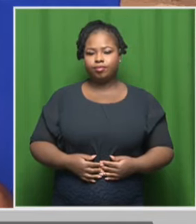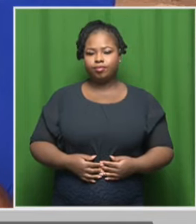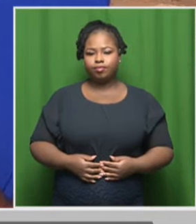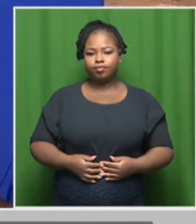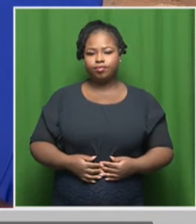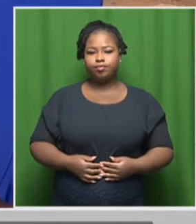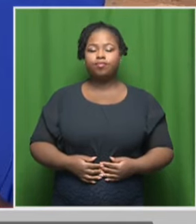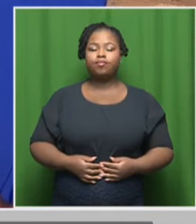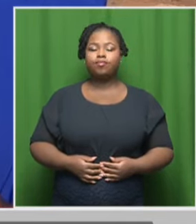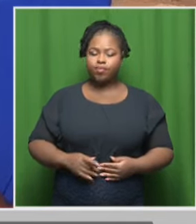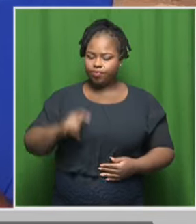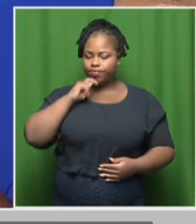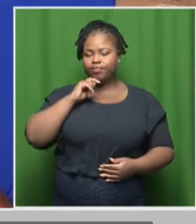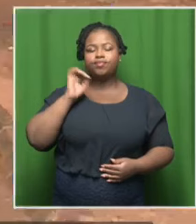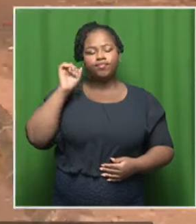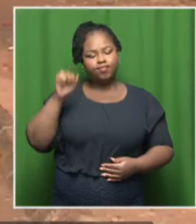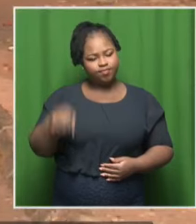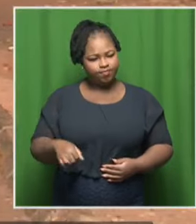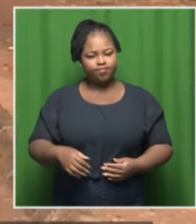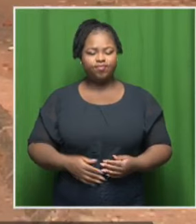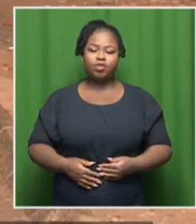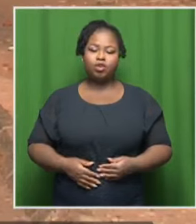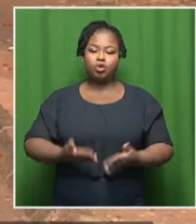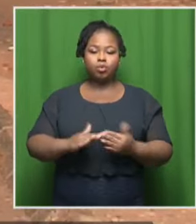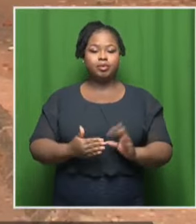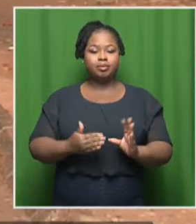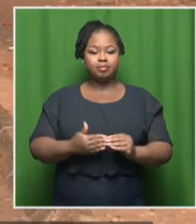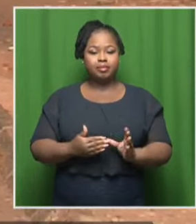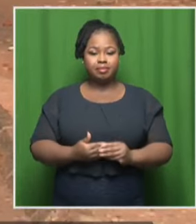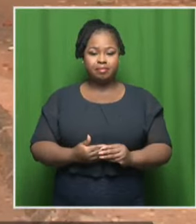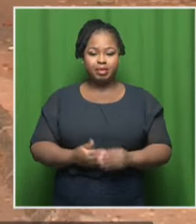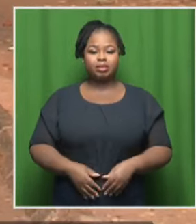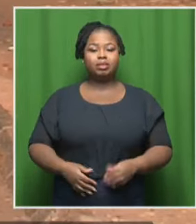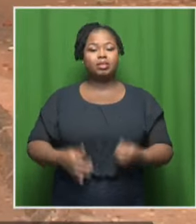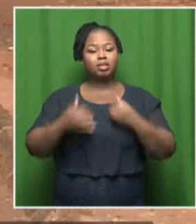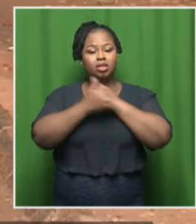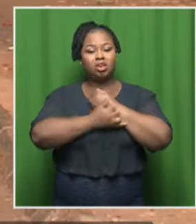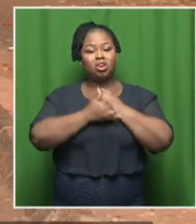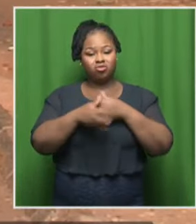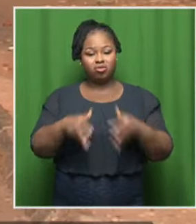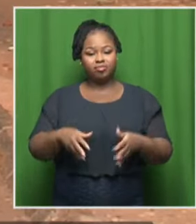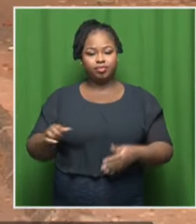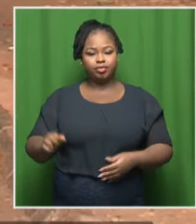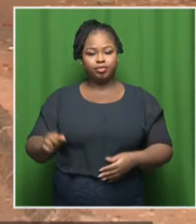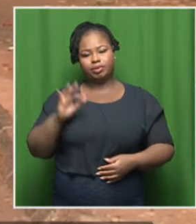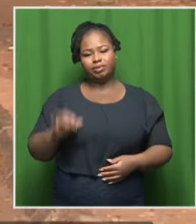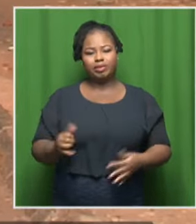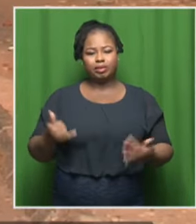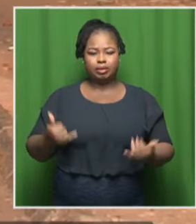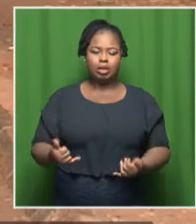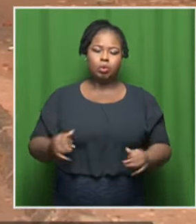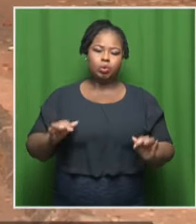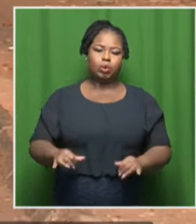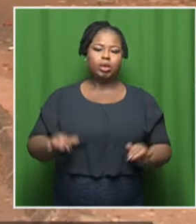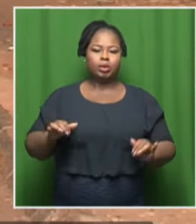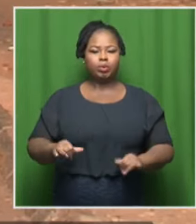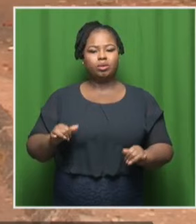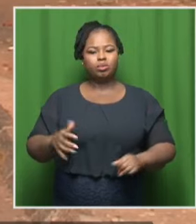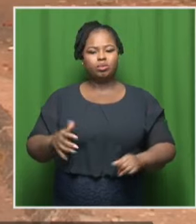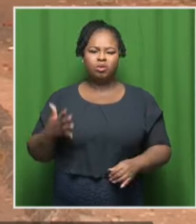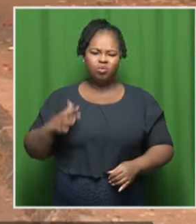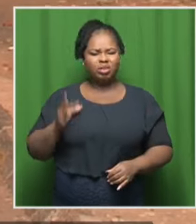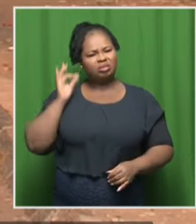Well, good morning. Certainly, as community members and perhaps the country at large wait with bated breath to hear